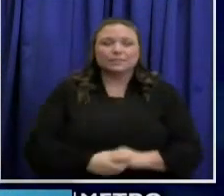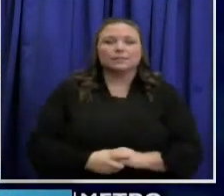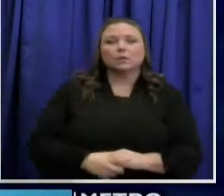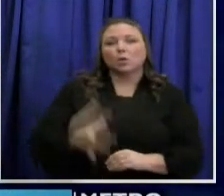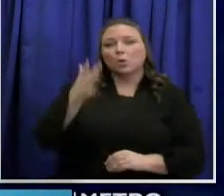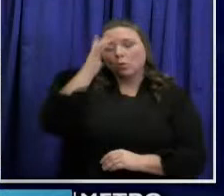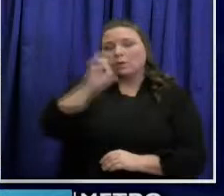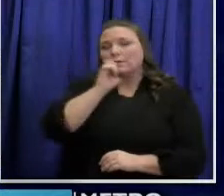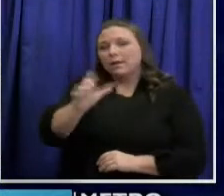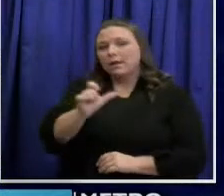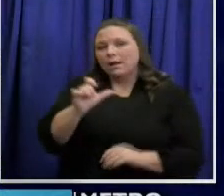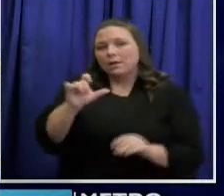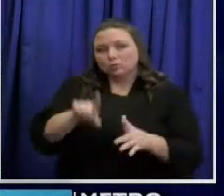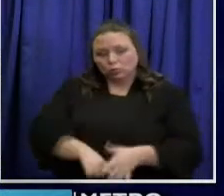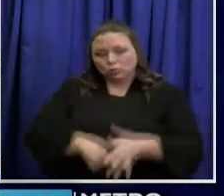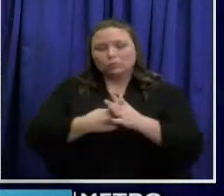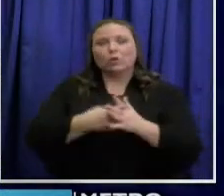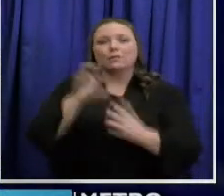are we not doing